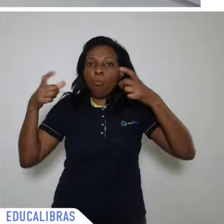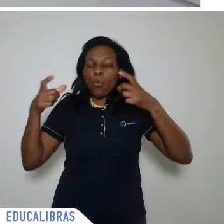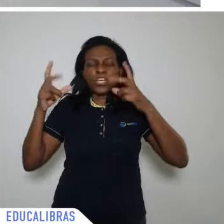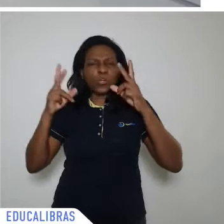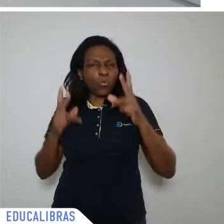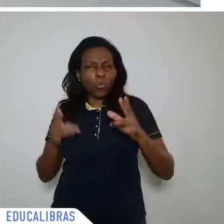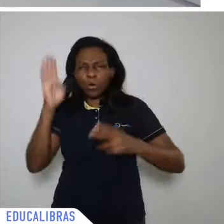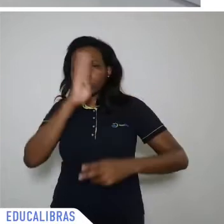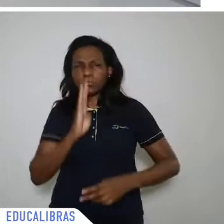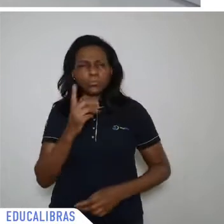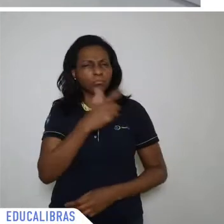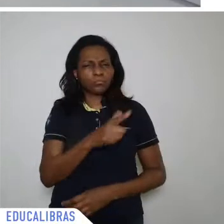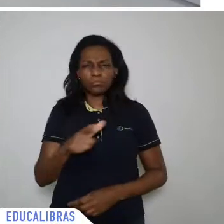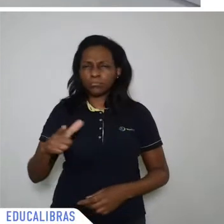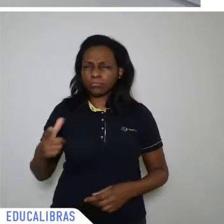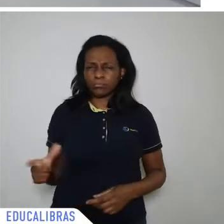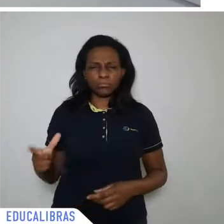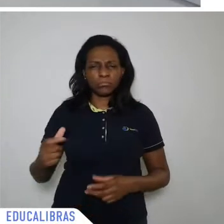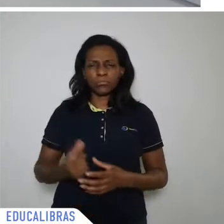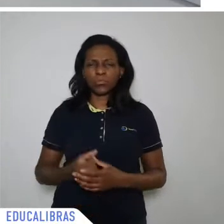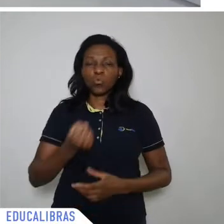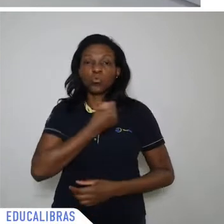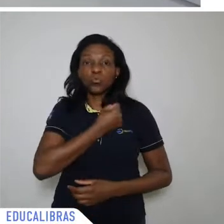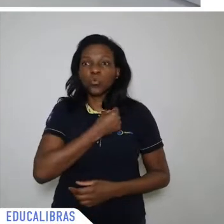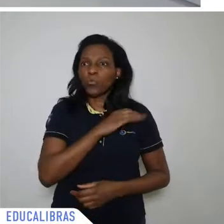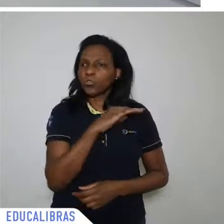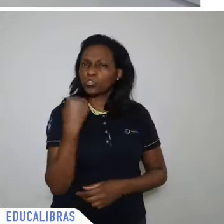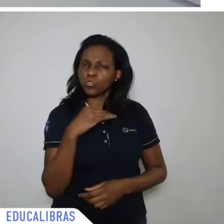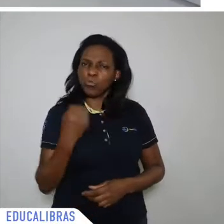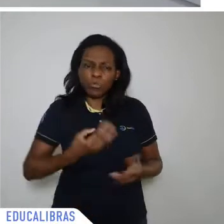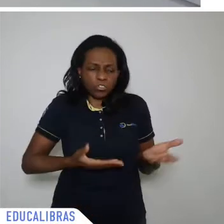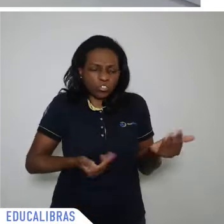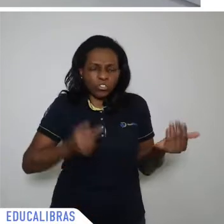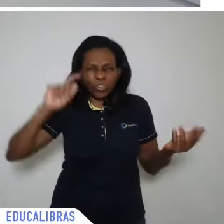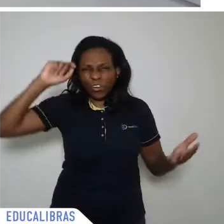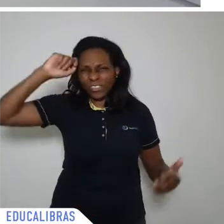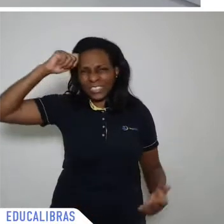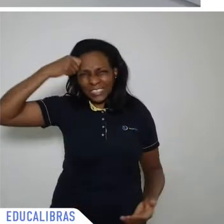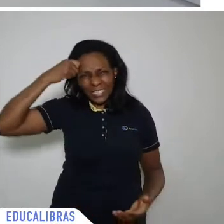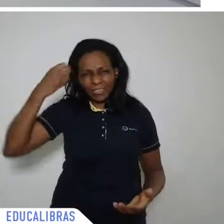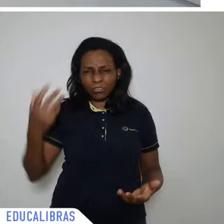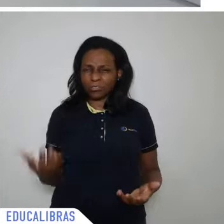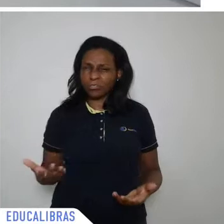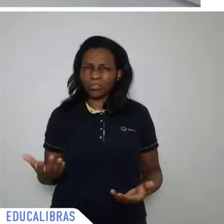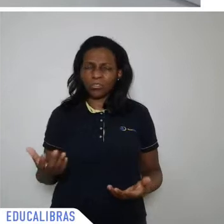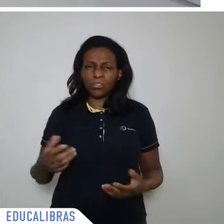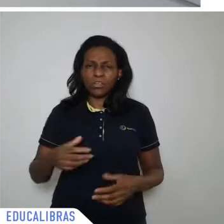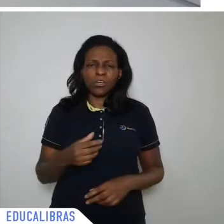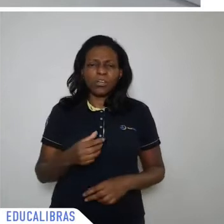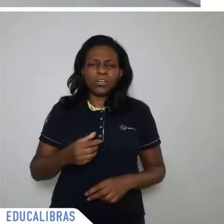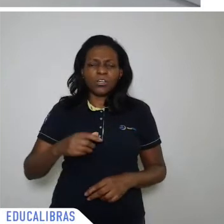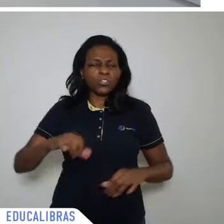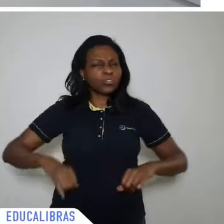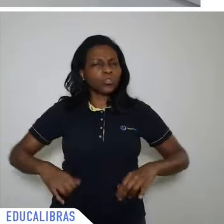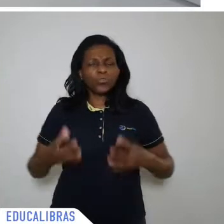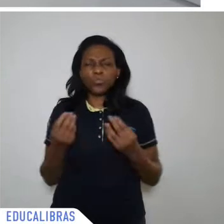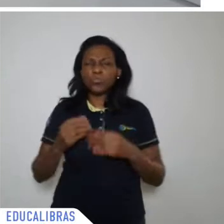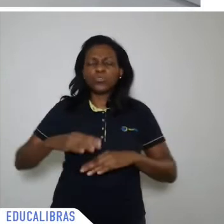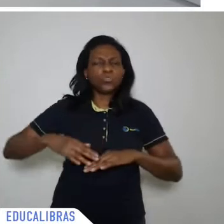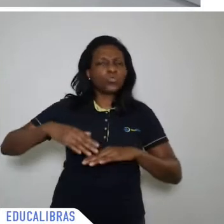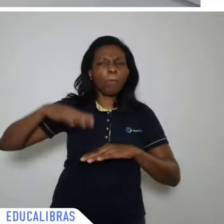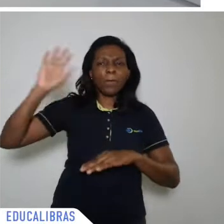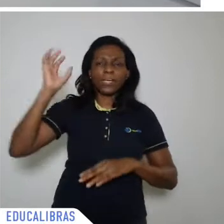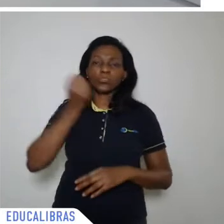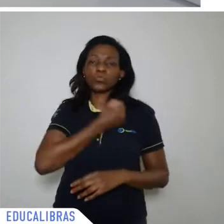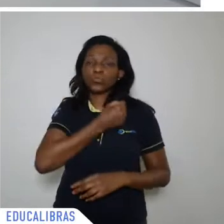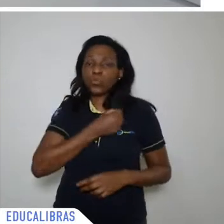we see in Brazil. And mortality of Black young people produces more